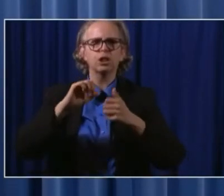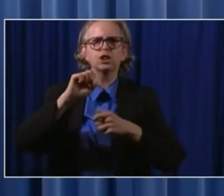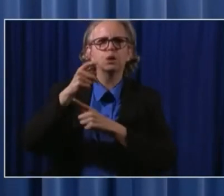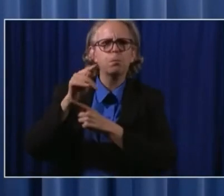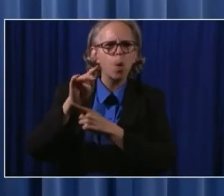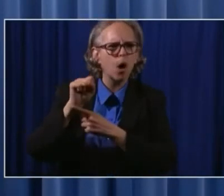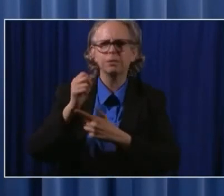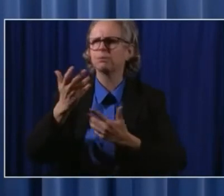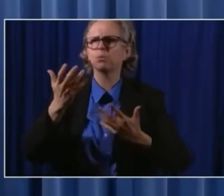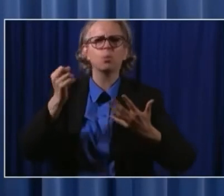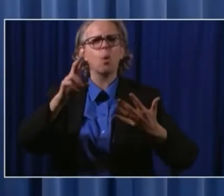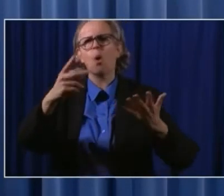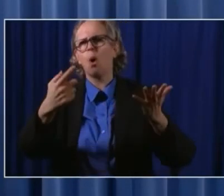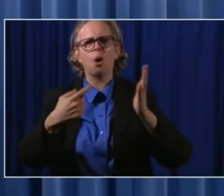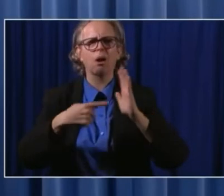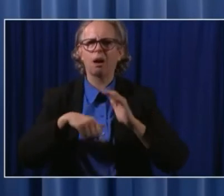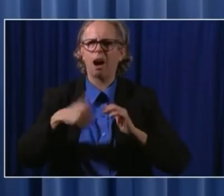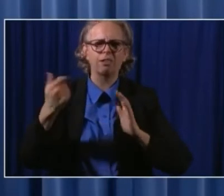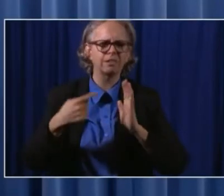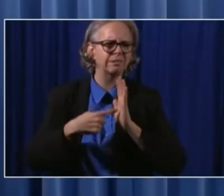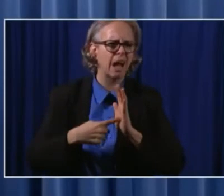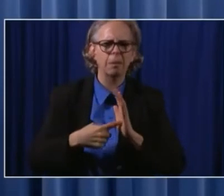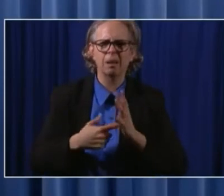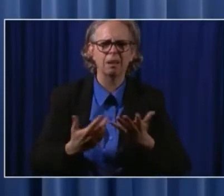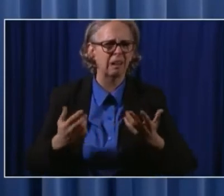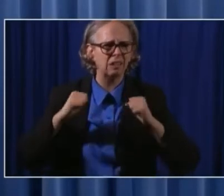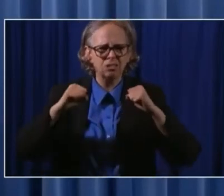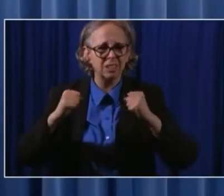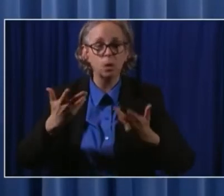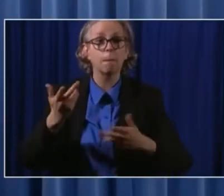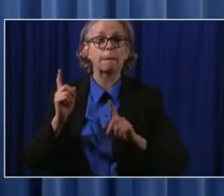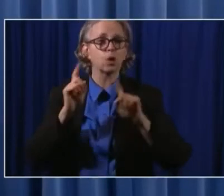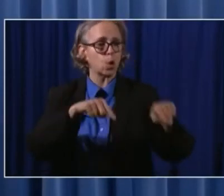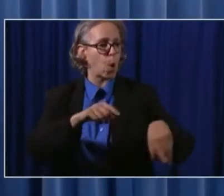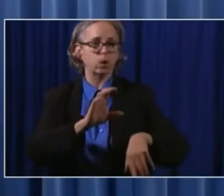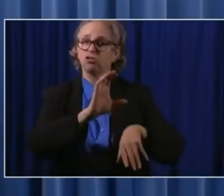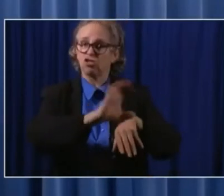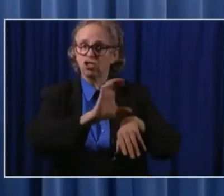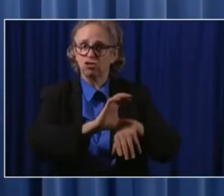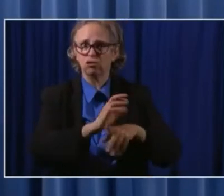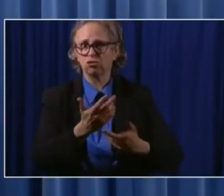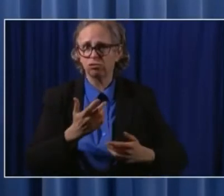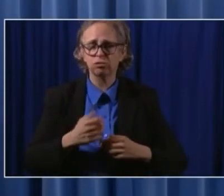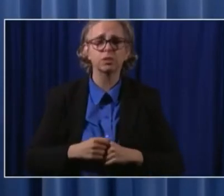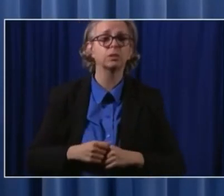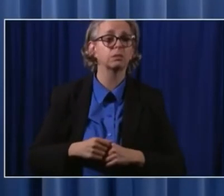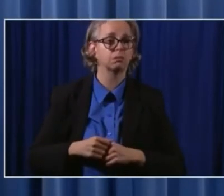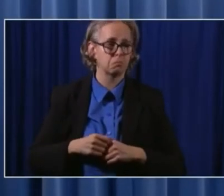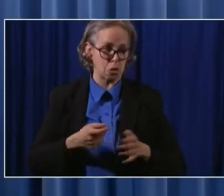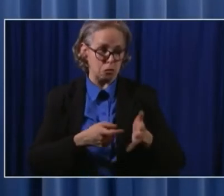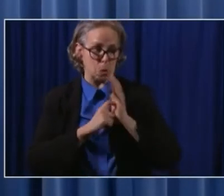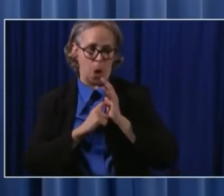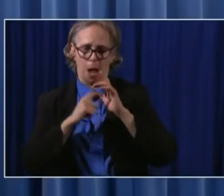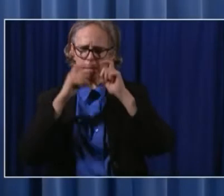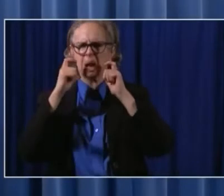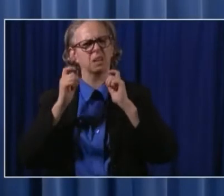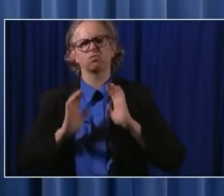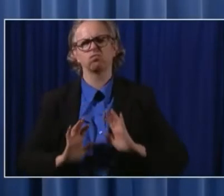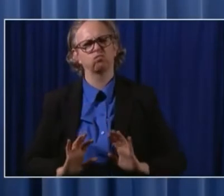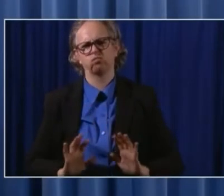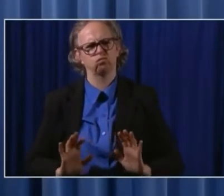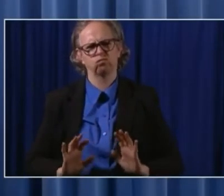includes anyone who's speaking at a religious service where a mask would impede what they're trying to do. Those